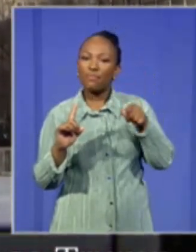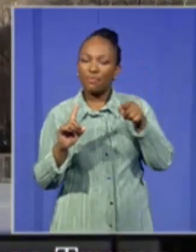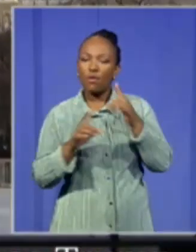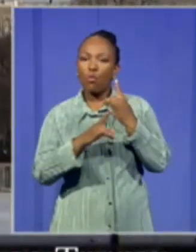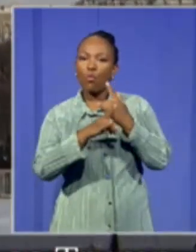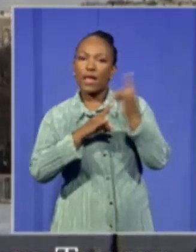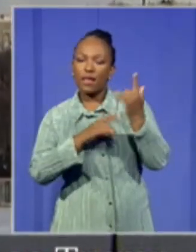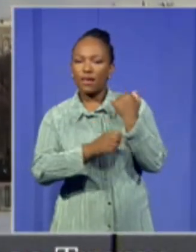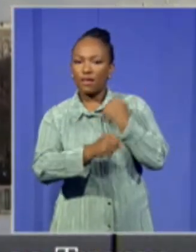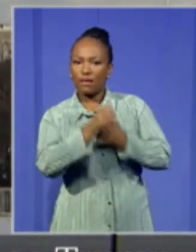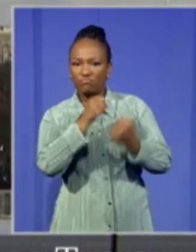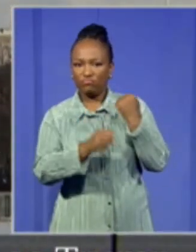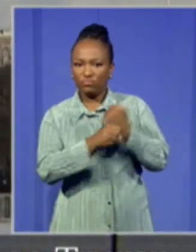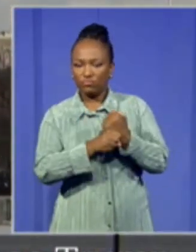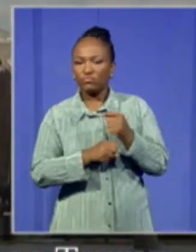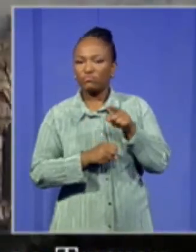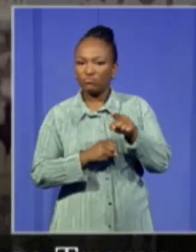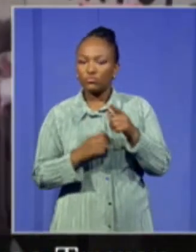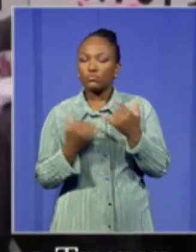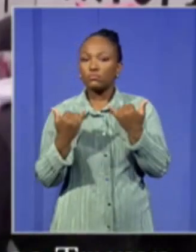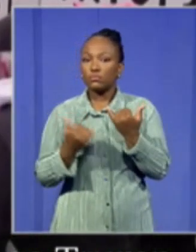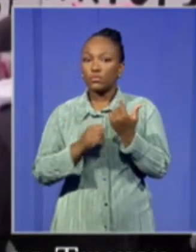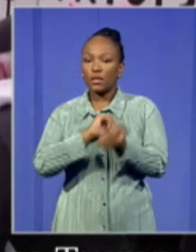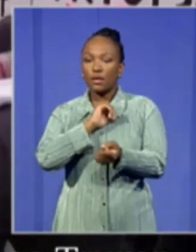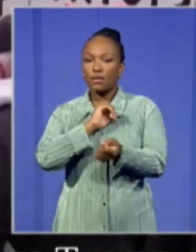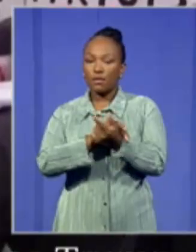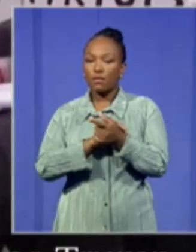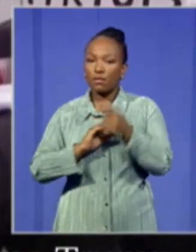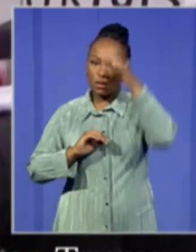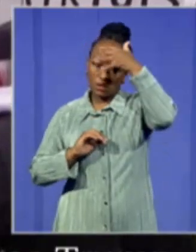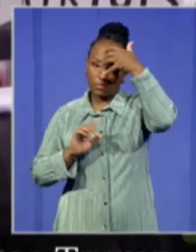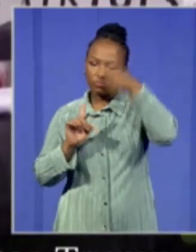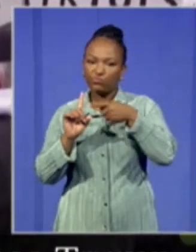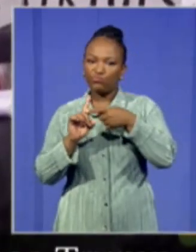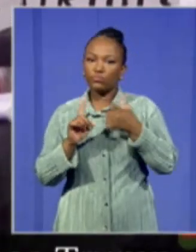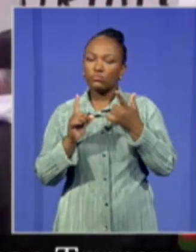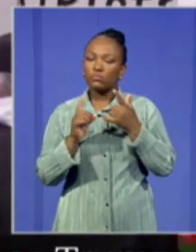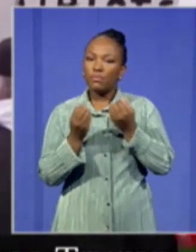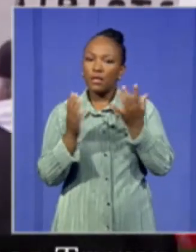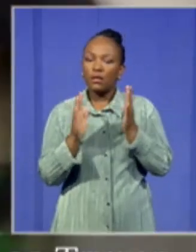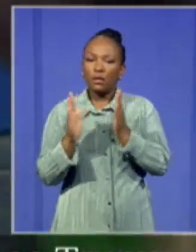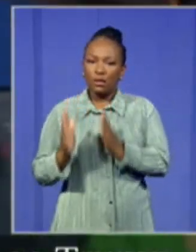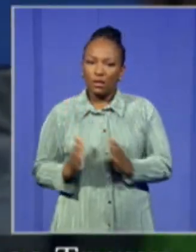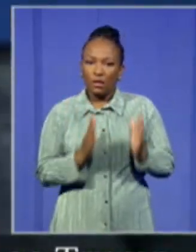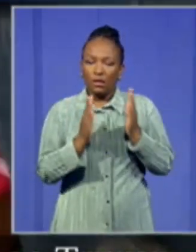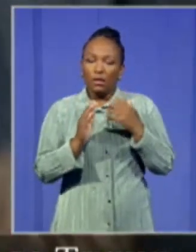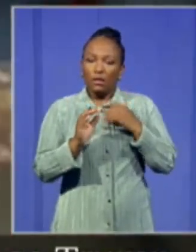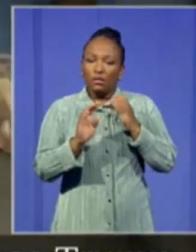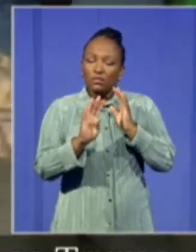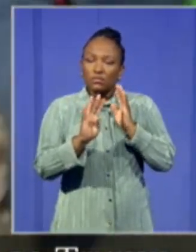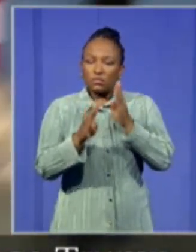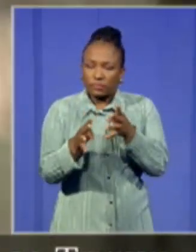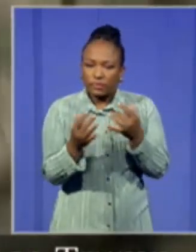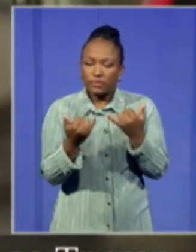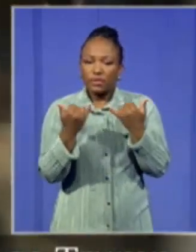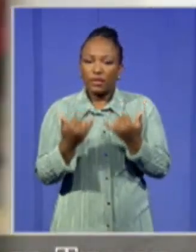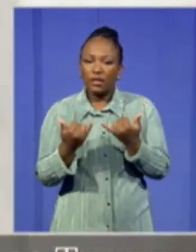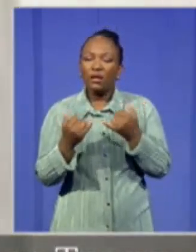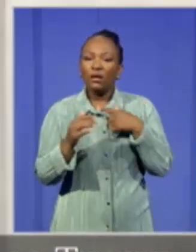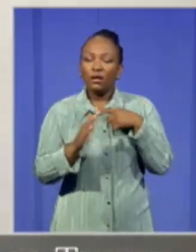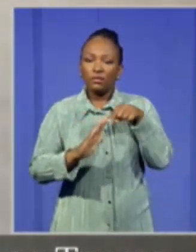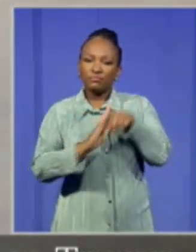Tiragalo e diragala kwa lefelong le baemanokeng ba ga Trump ba neng ba itelakela kwa go lona morago ga gore a gane go amogela tatlhegelo